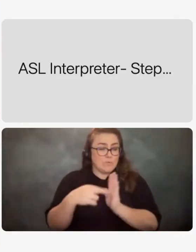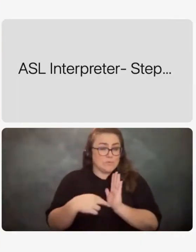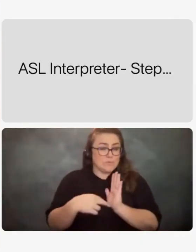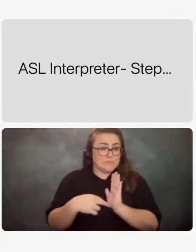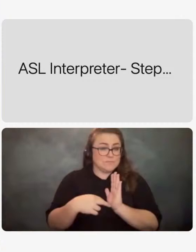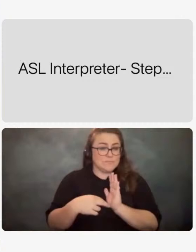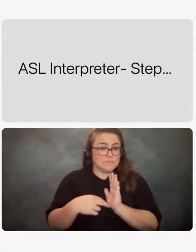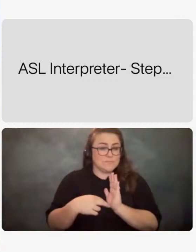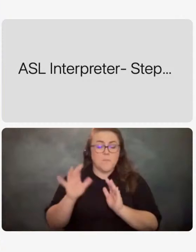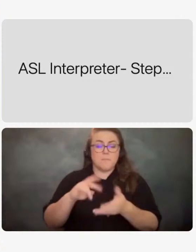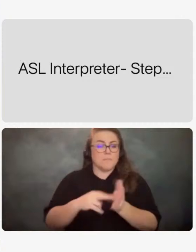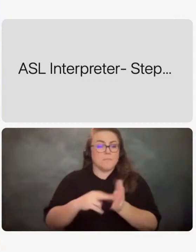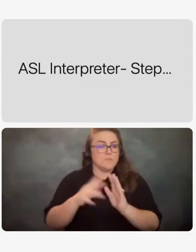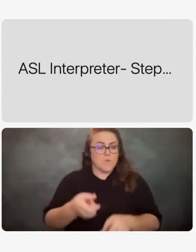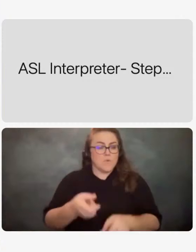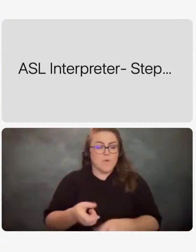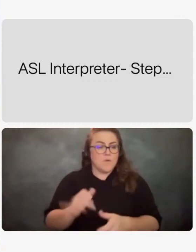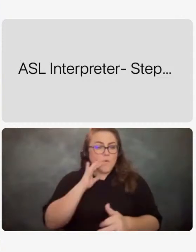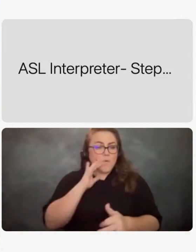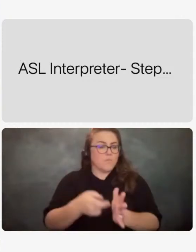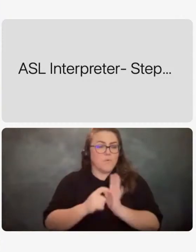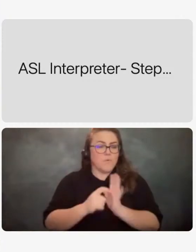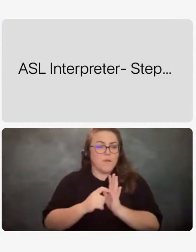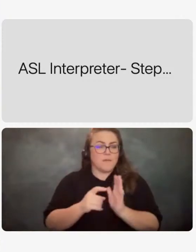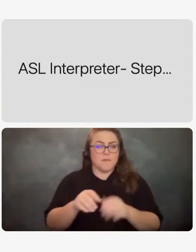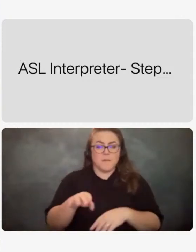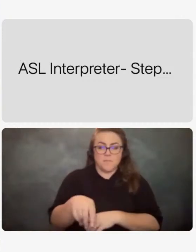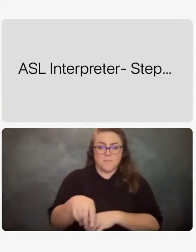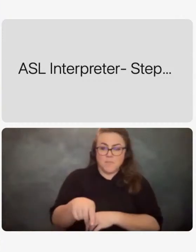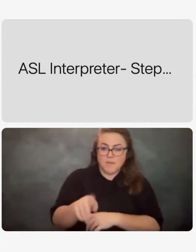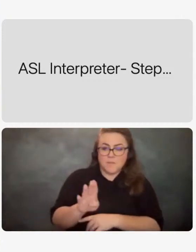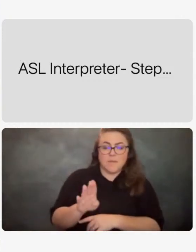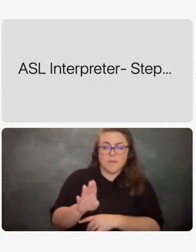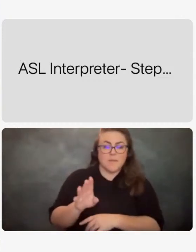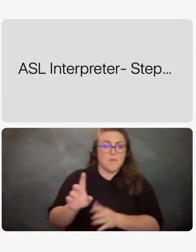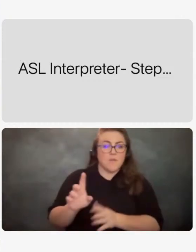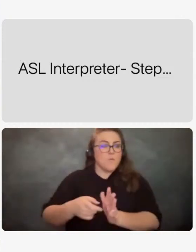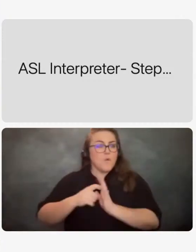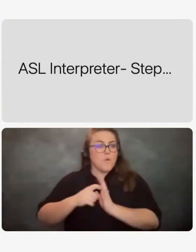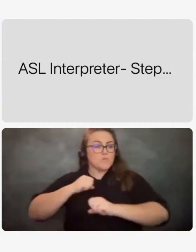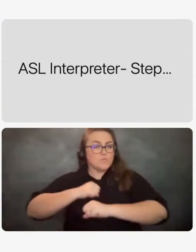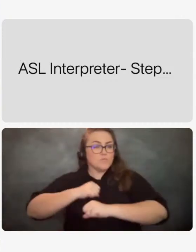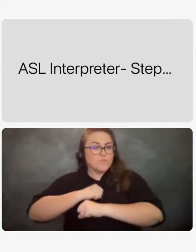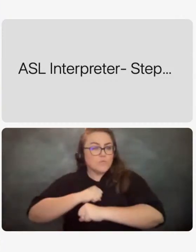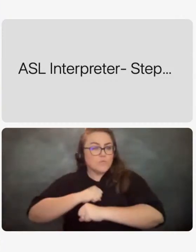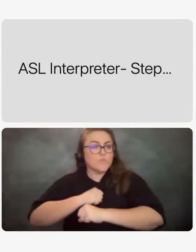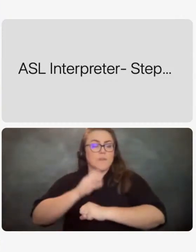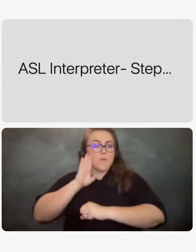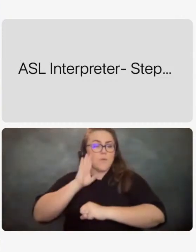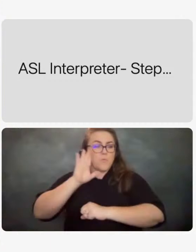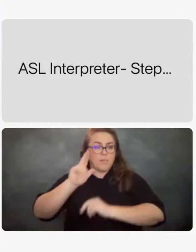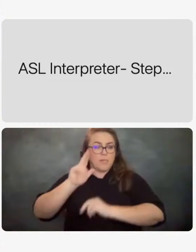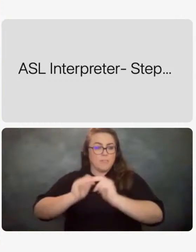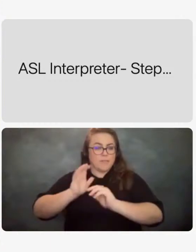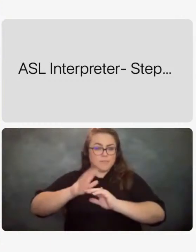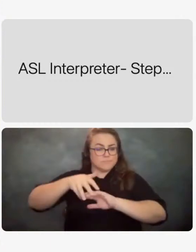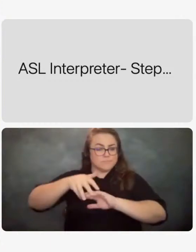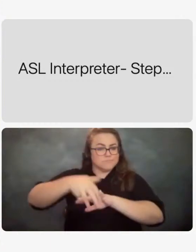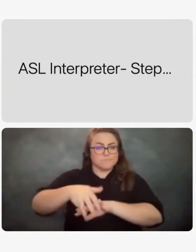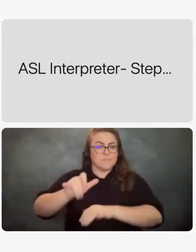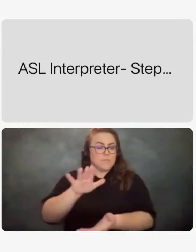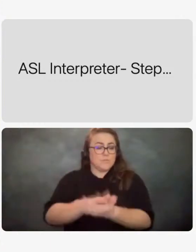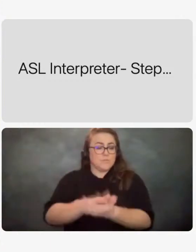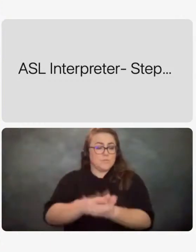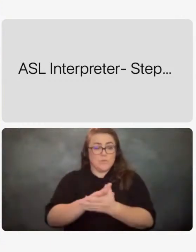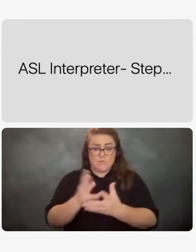require a lot of security issues and things that are going to be built into new schools. So this is a great opportunity to have a